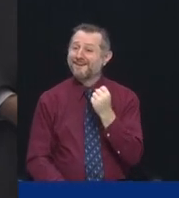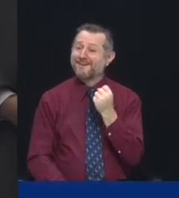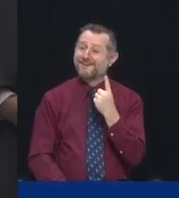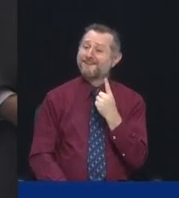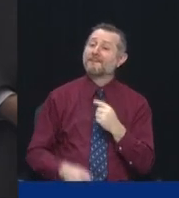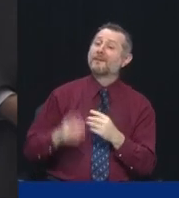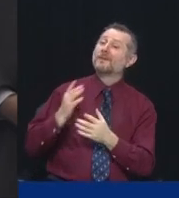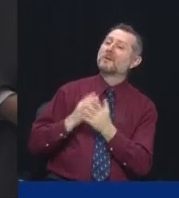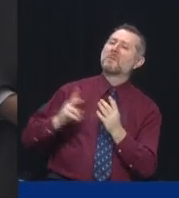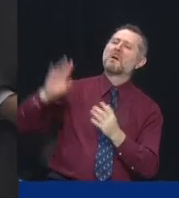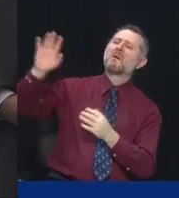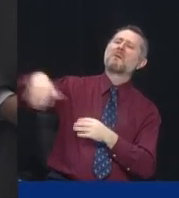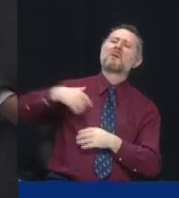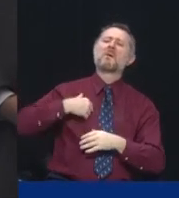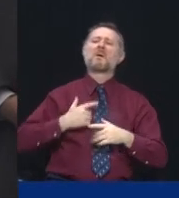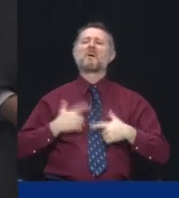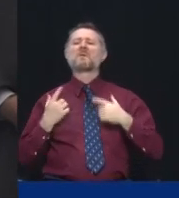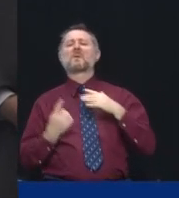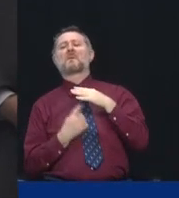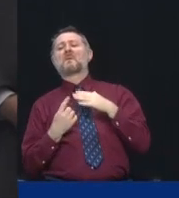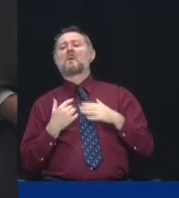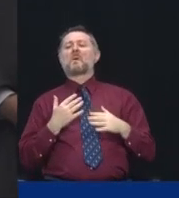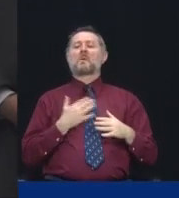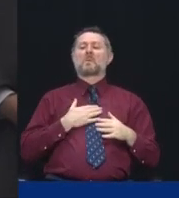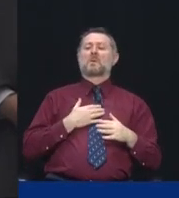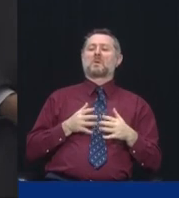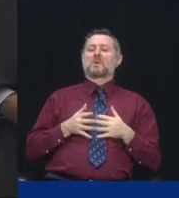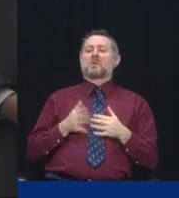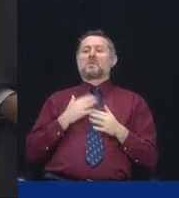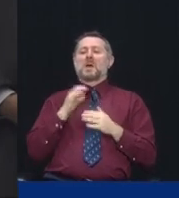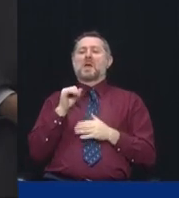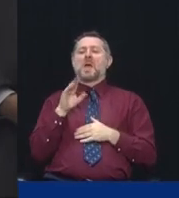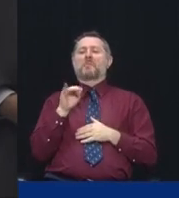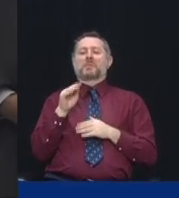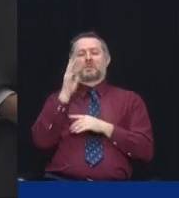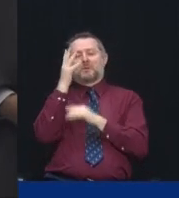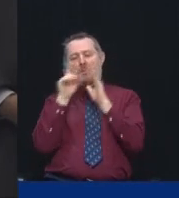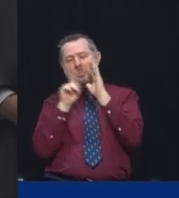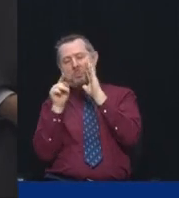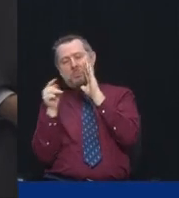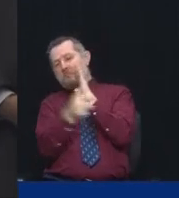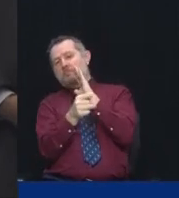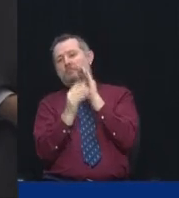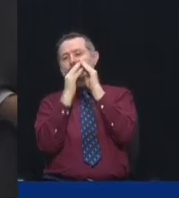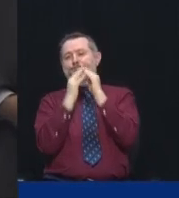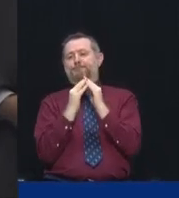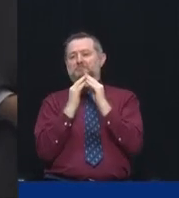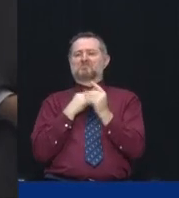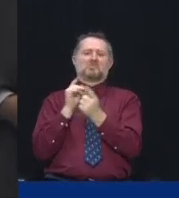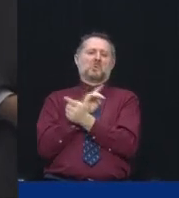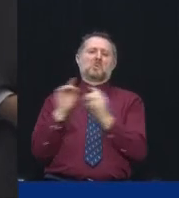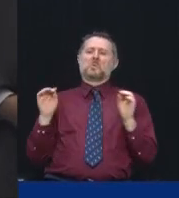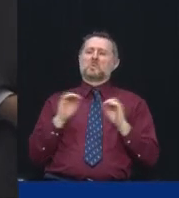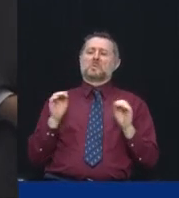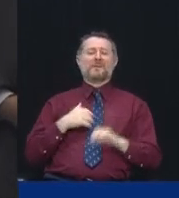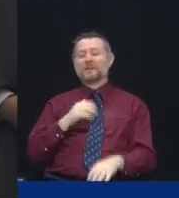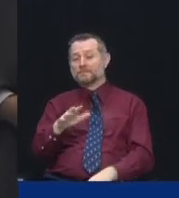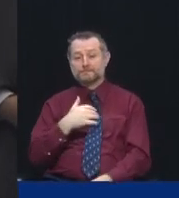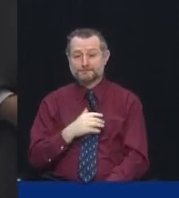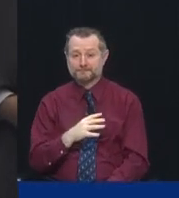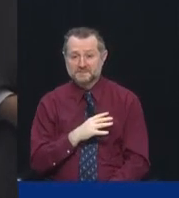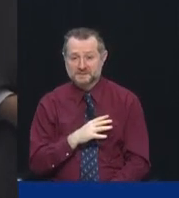cabin in the woods and I don't see anyone, all right. But if you live in Buffalo, if you live in Western New